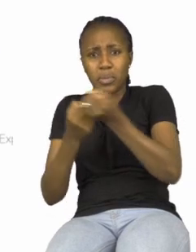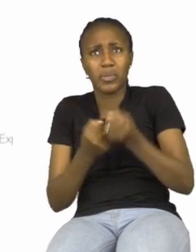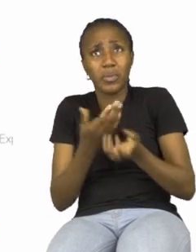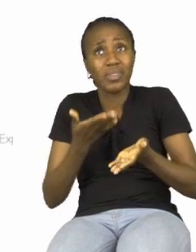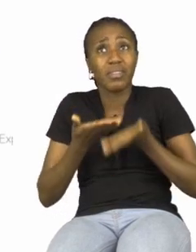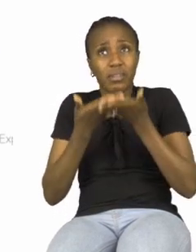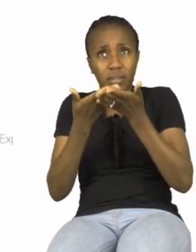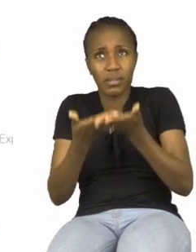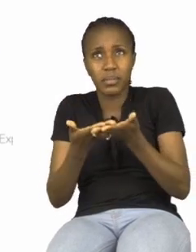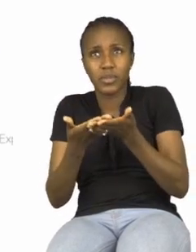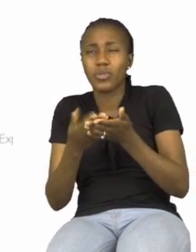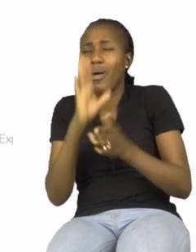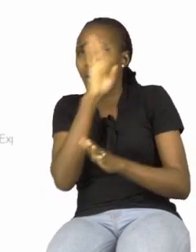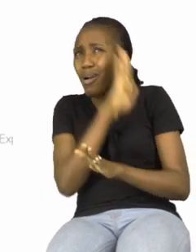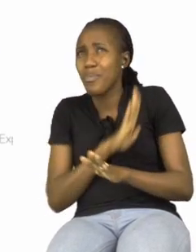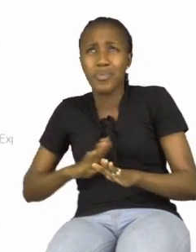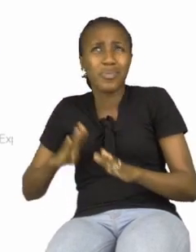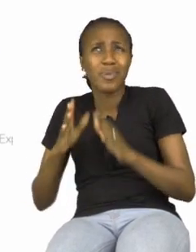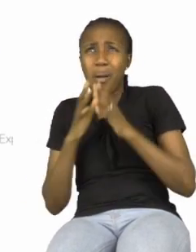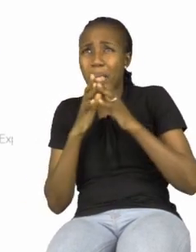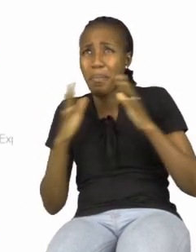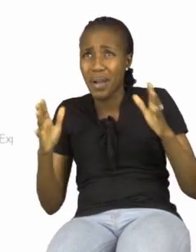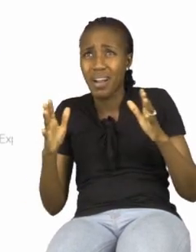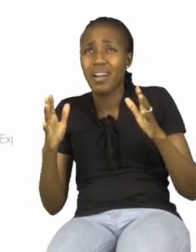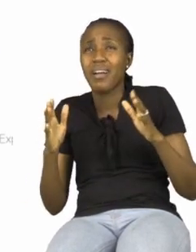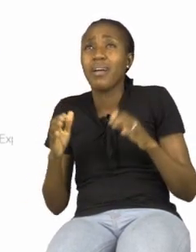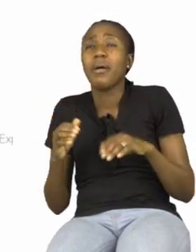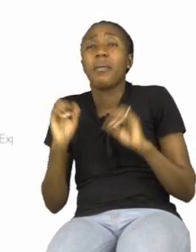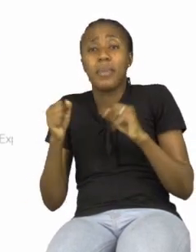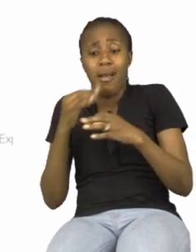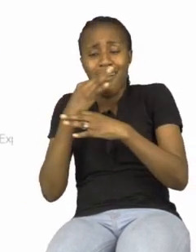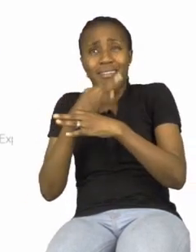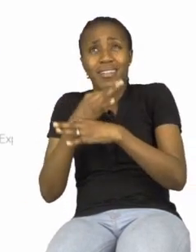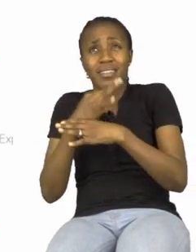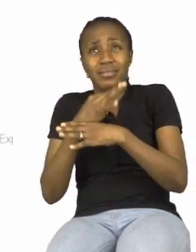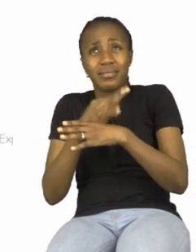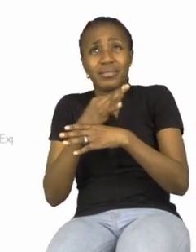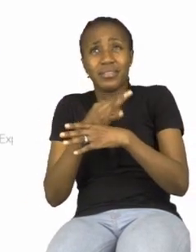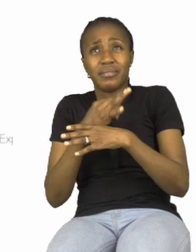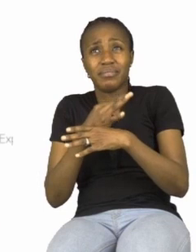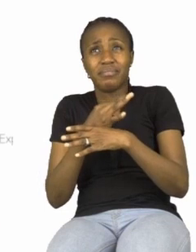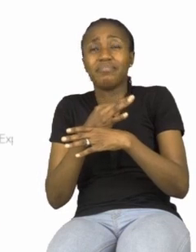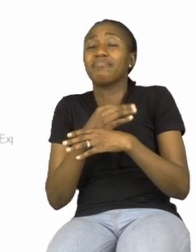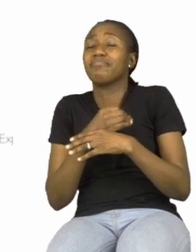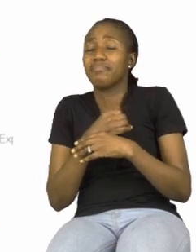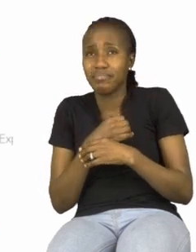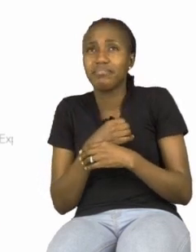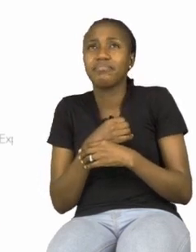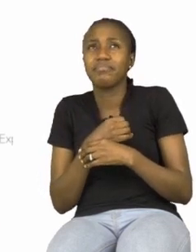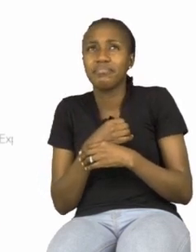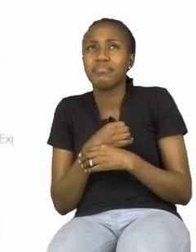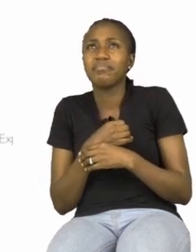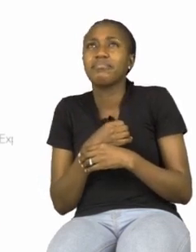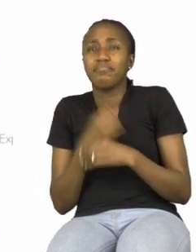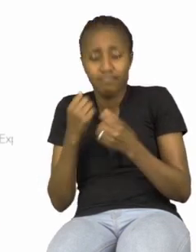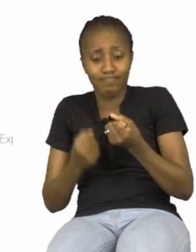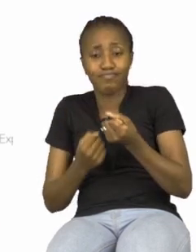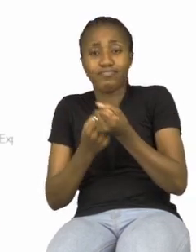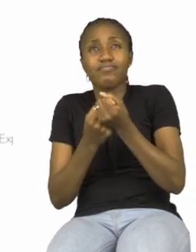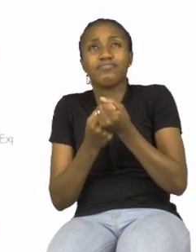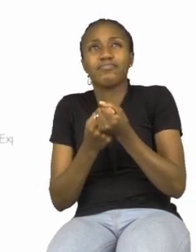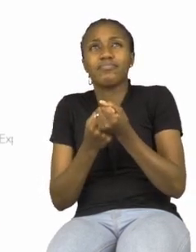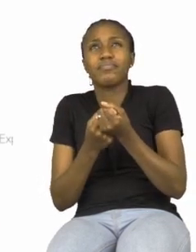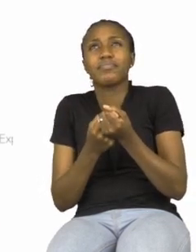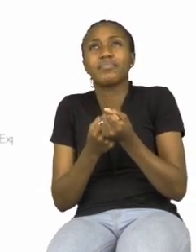there's a big administrative function that needs to happen, and I think as the NHU, we can assist with that. And also